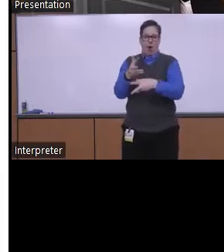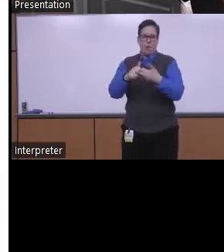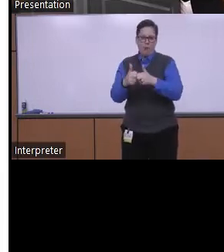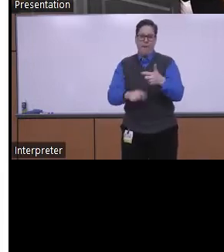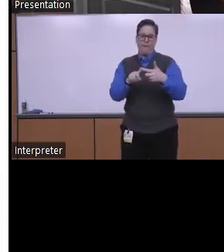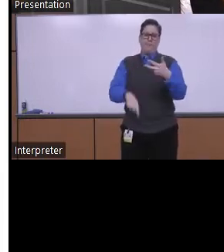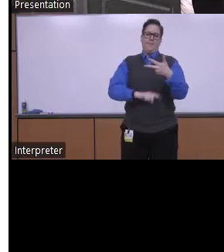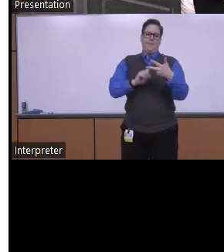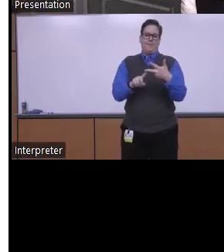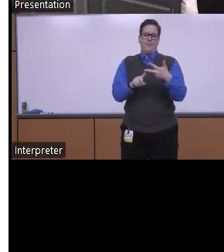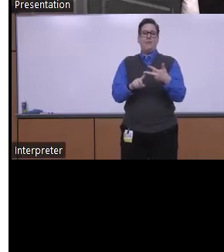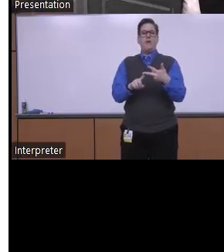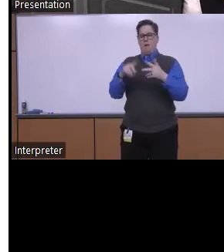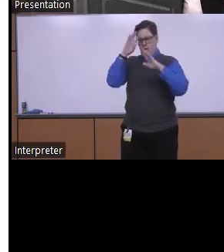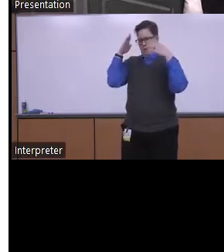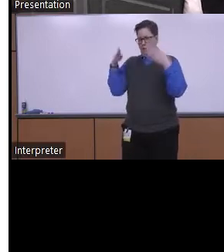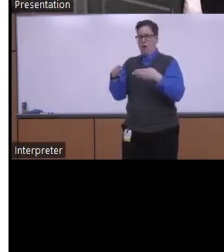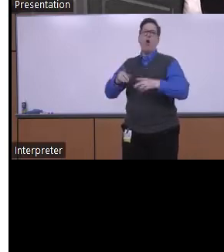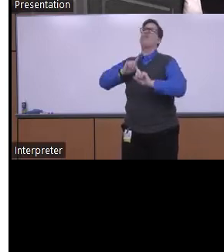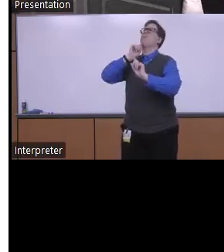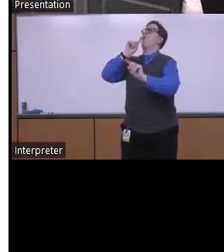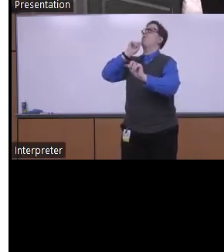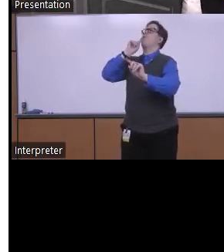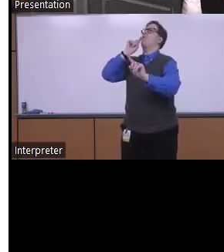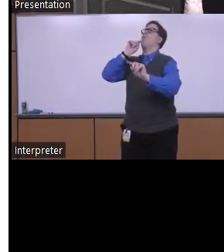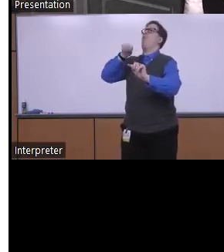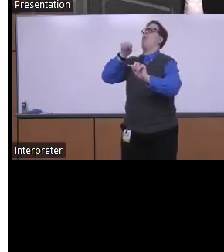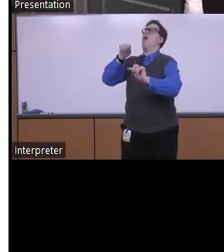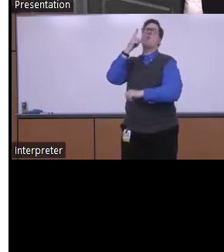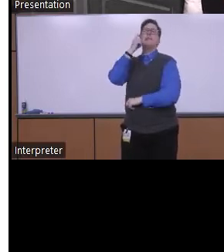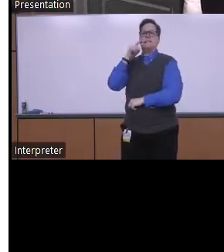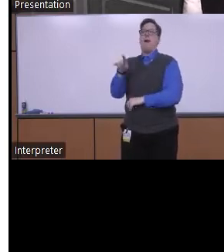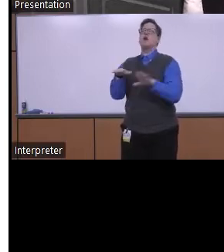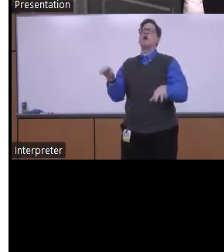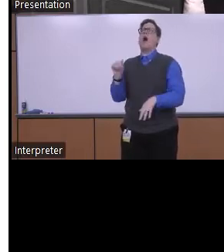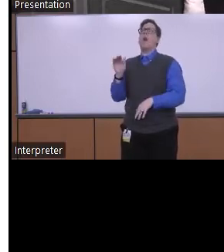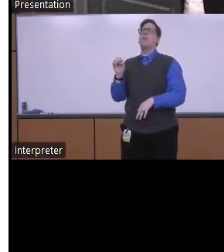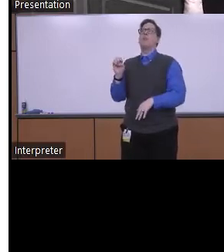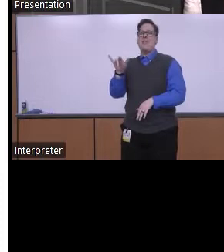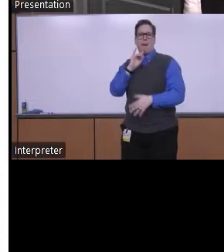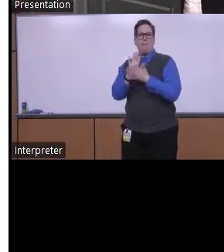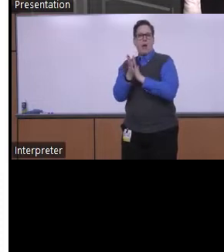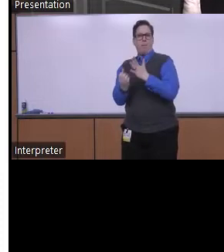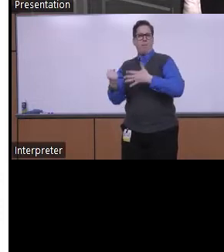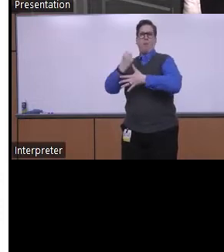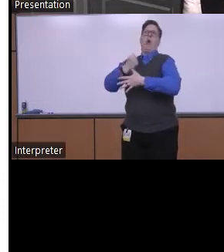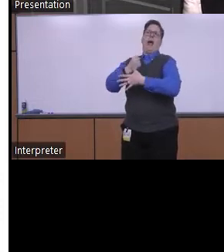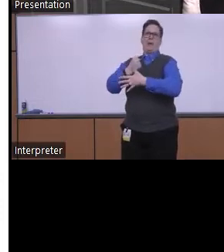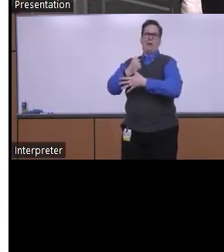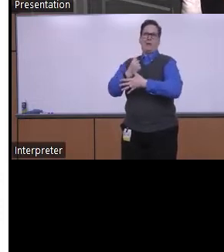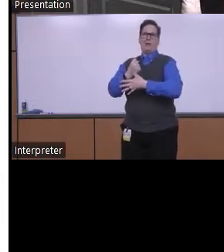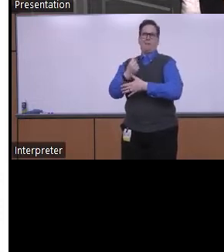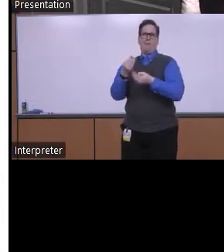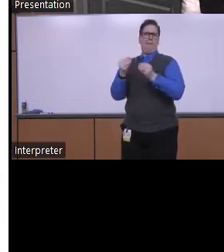the decision to focus on reporting of suspected child abuse as a primary and sometimes the